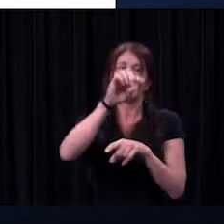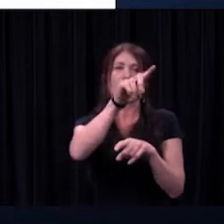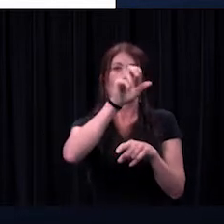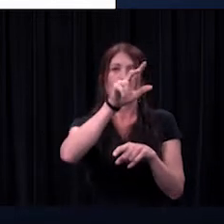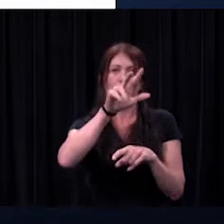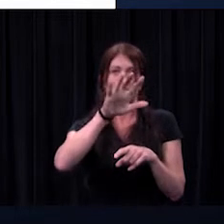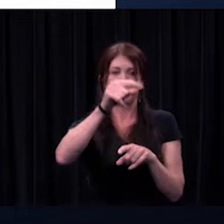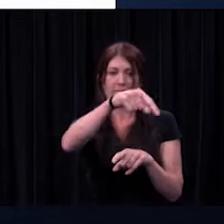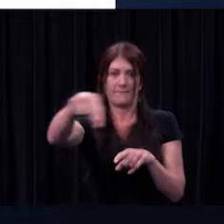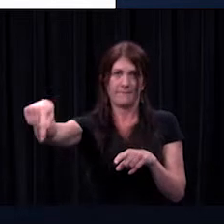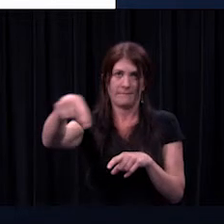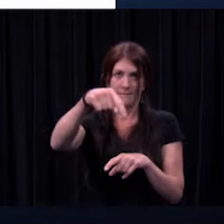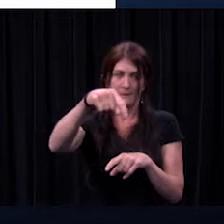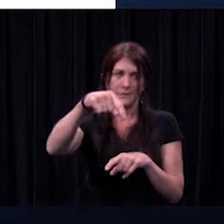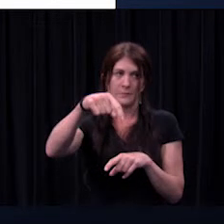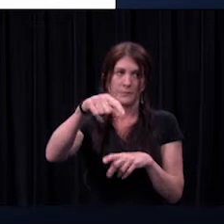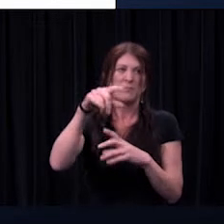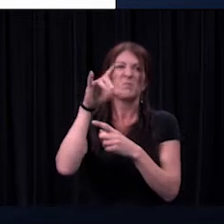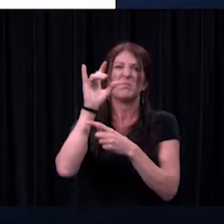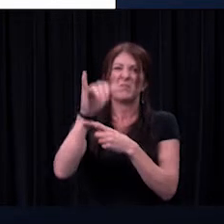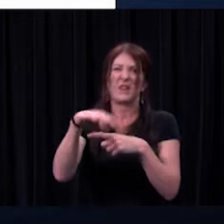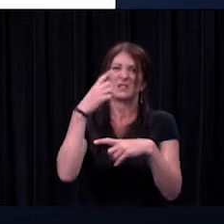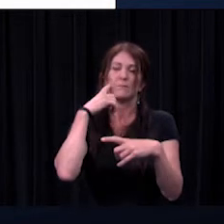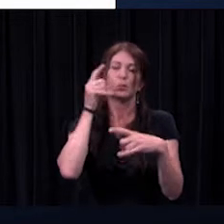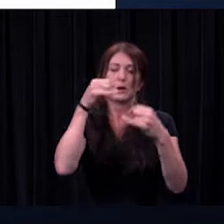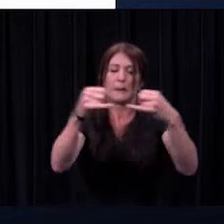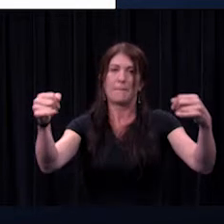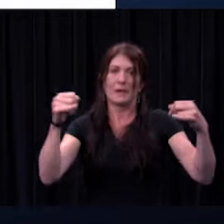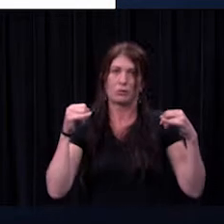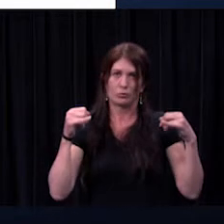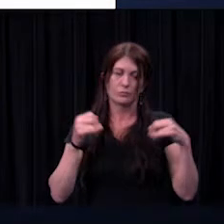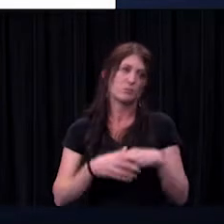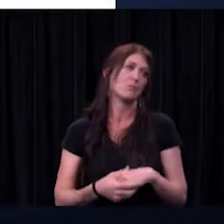as hard boundary line for it.